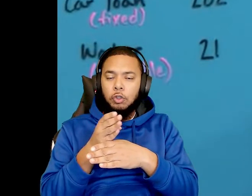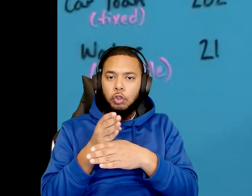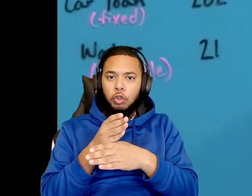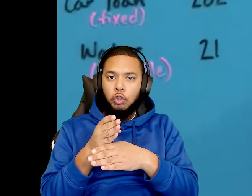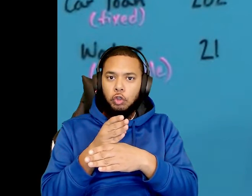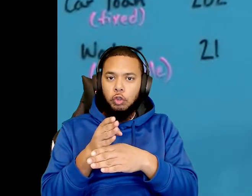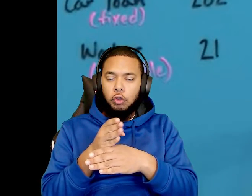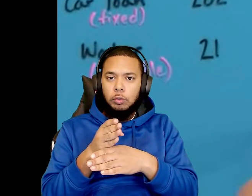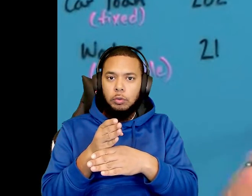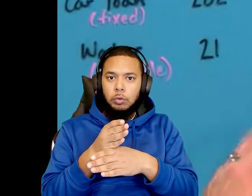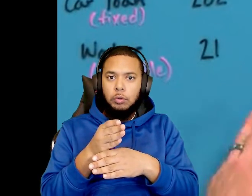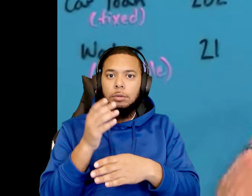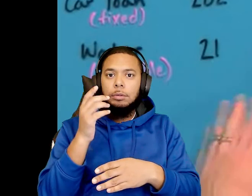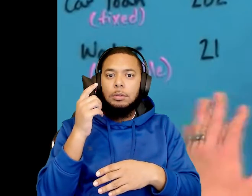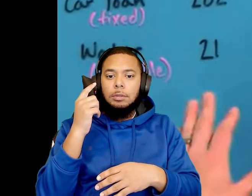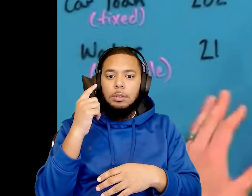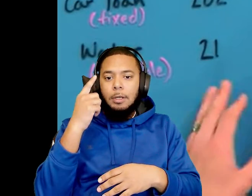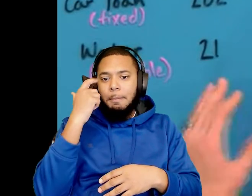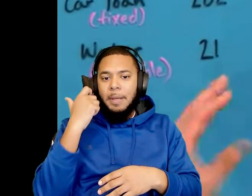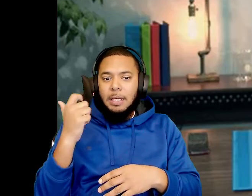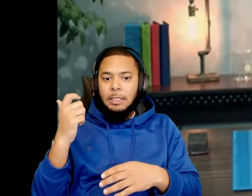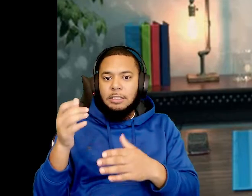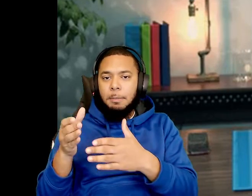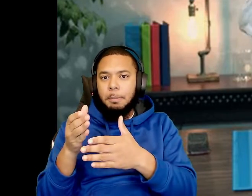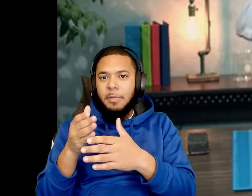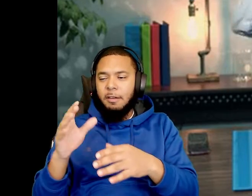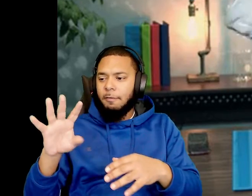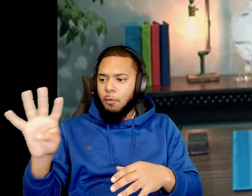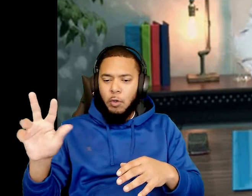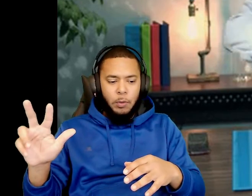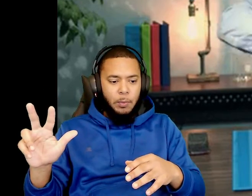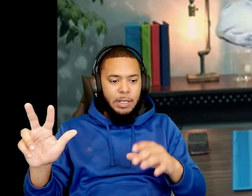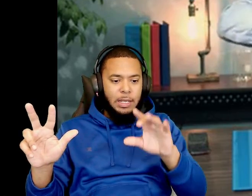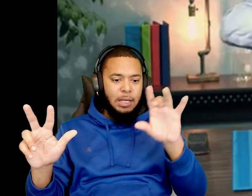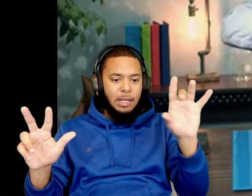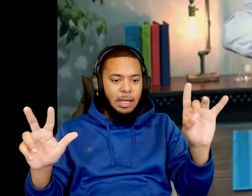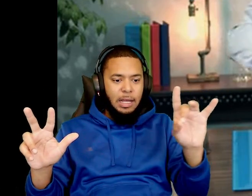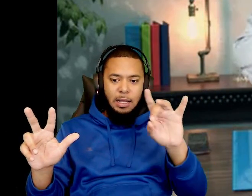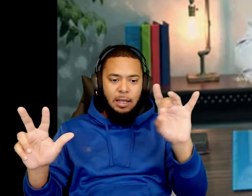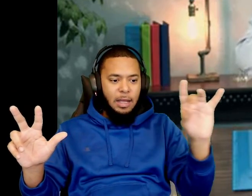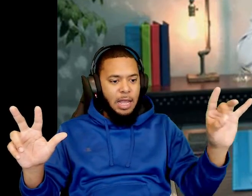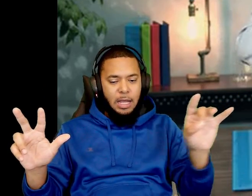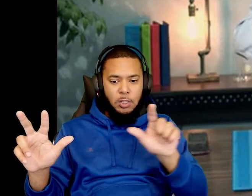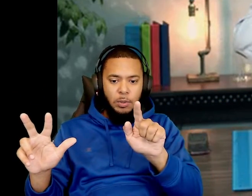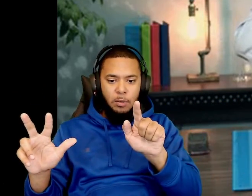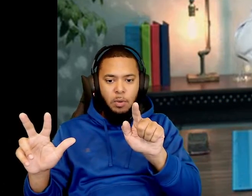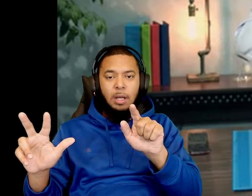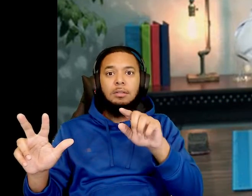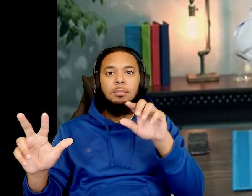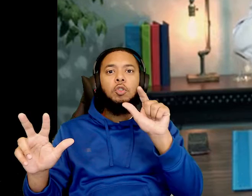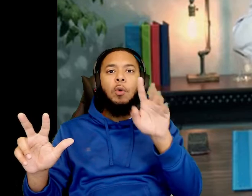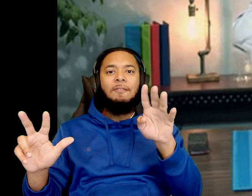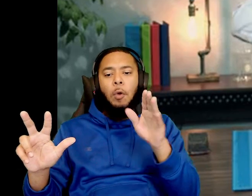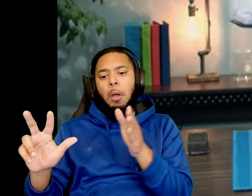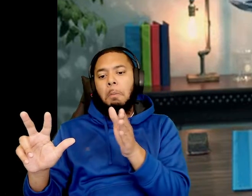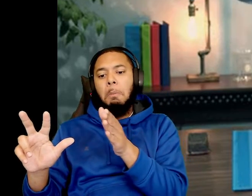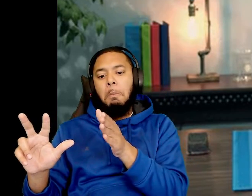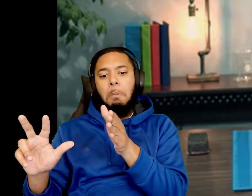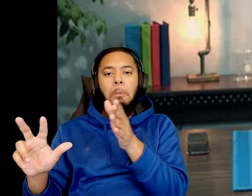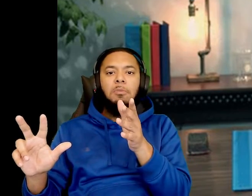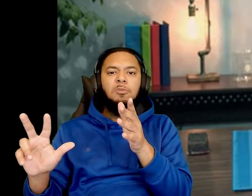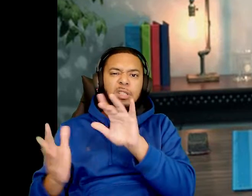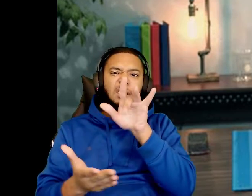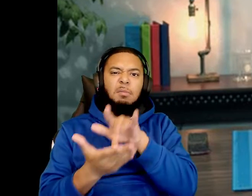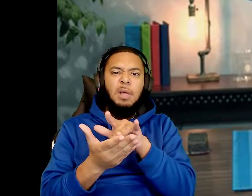because it's in between 43, 8, and 21. You have 8 and 21 on the low side. You have 43 on the high side,